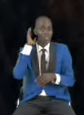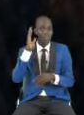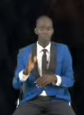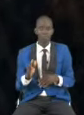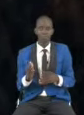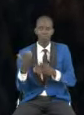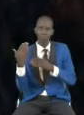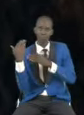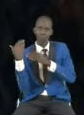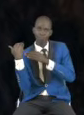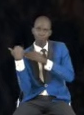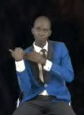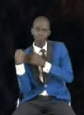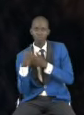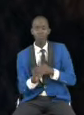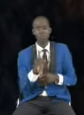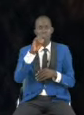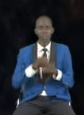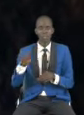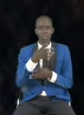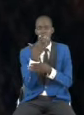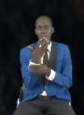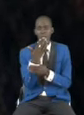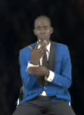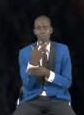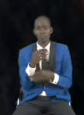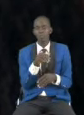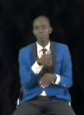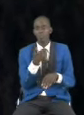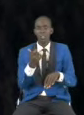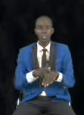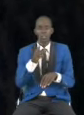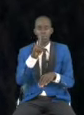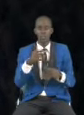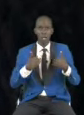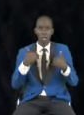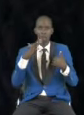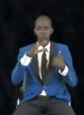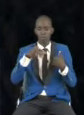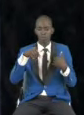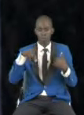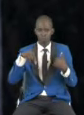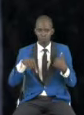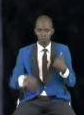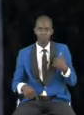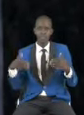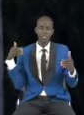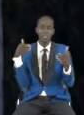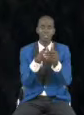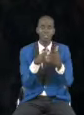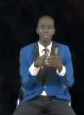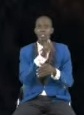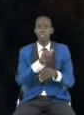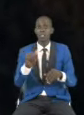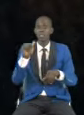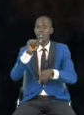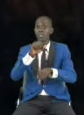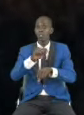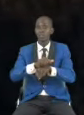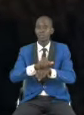their hands, lest thou dash thy foot against a stone. There's